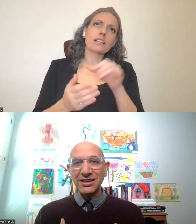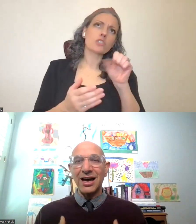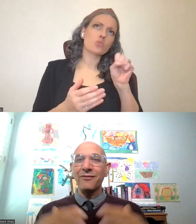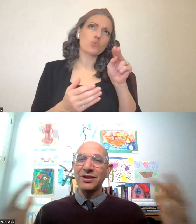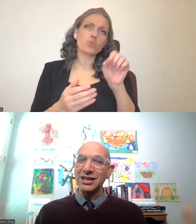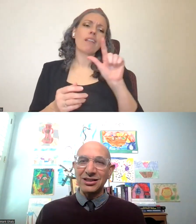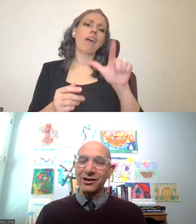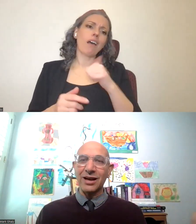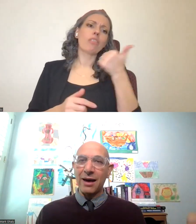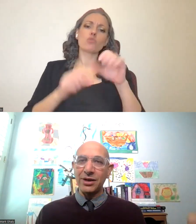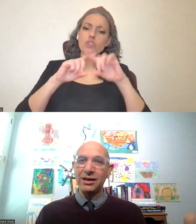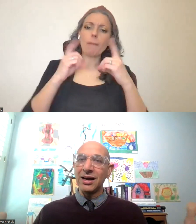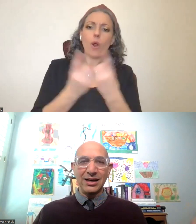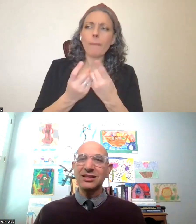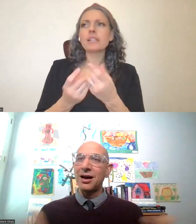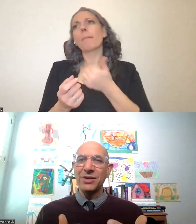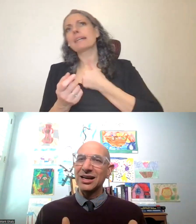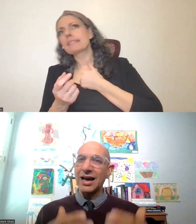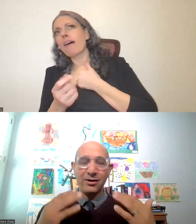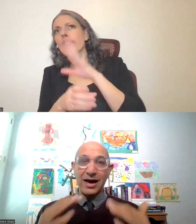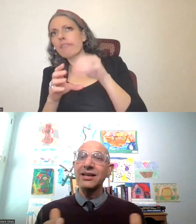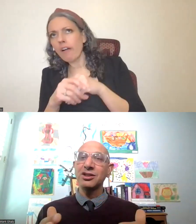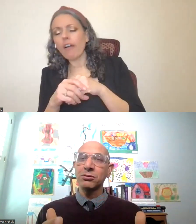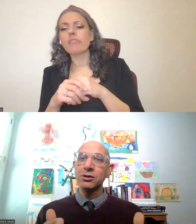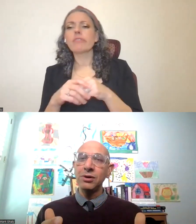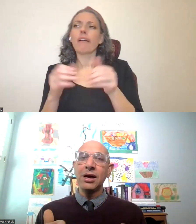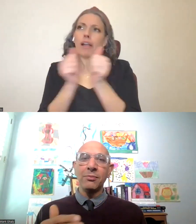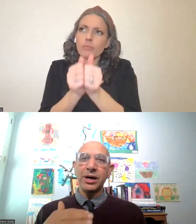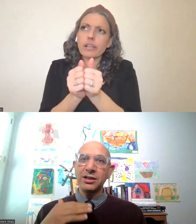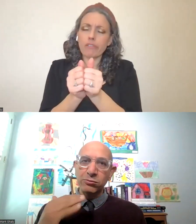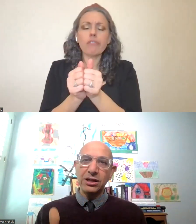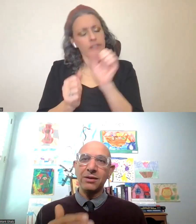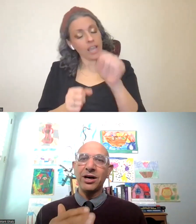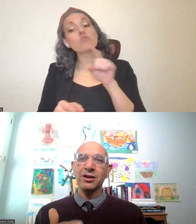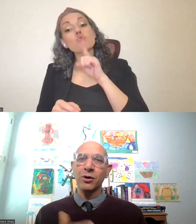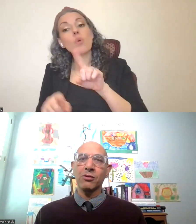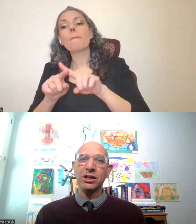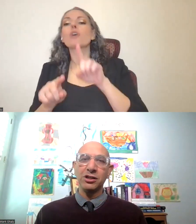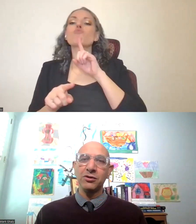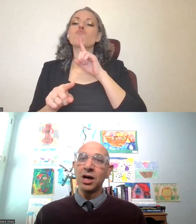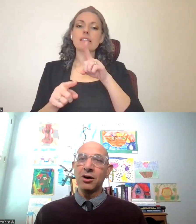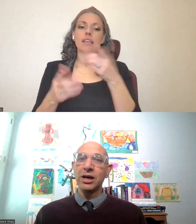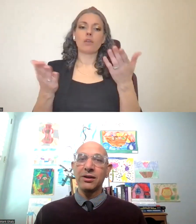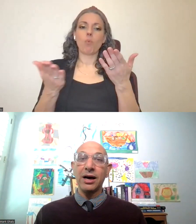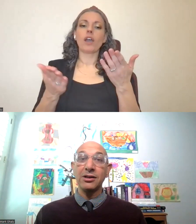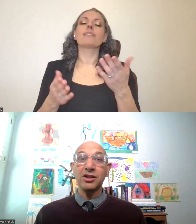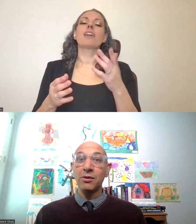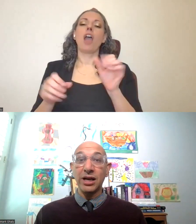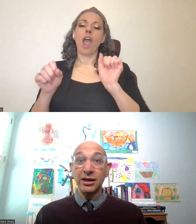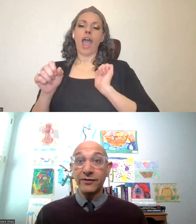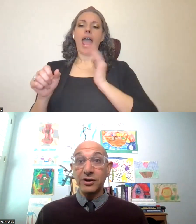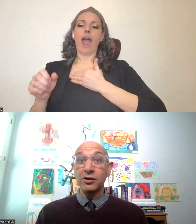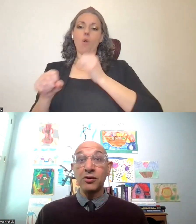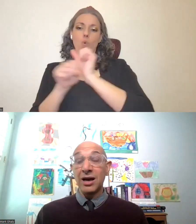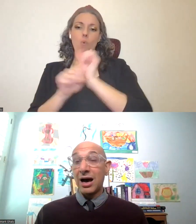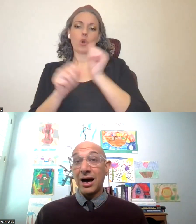and myself and the entire cabinet is coming together. That is true, but it's really about the work we do with so